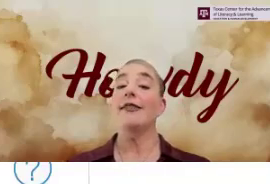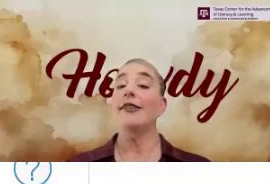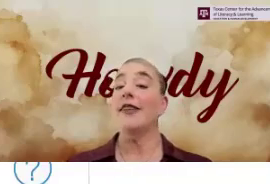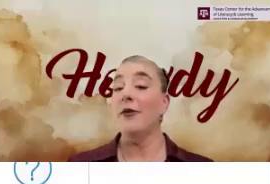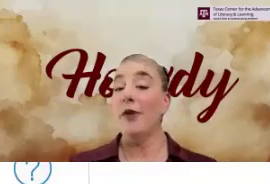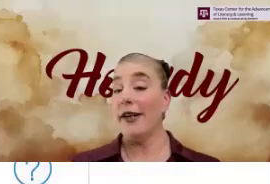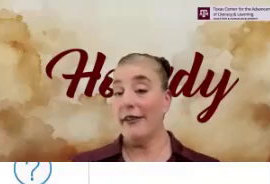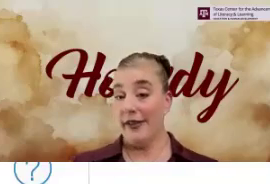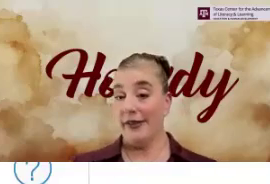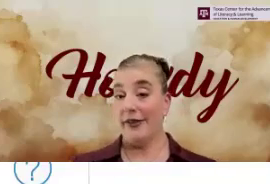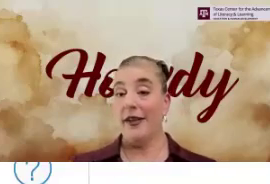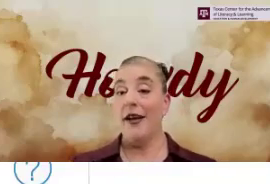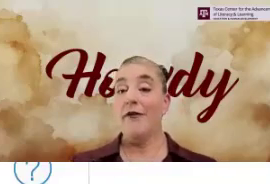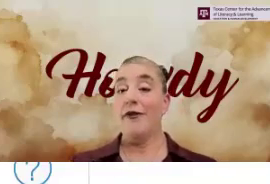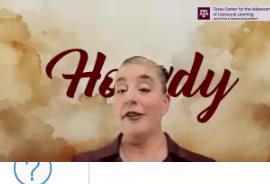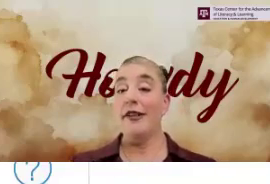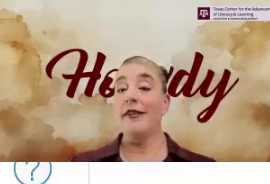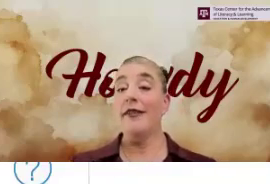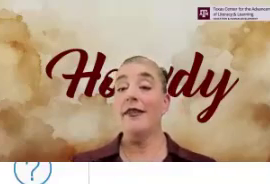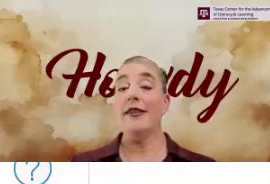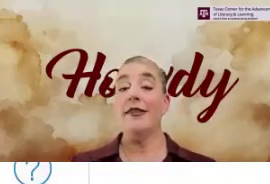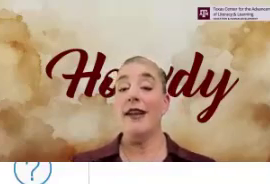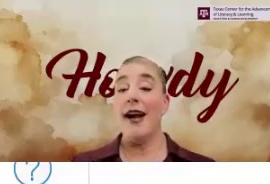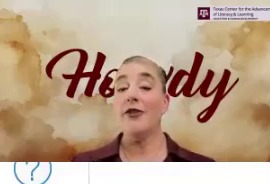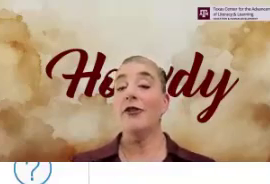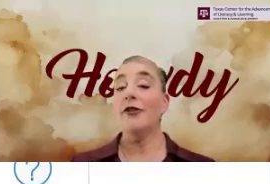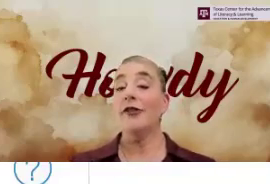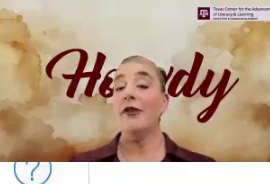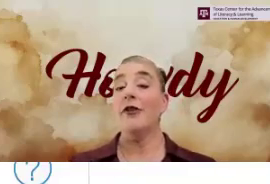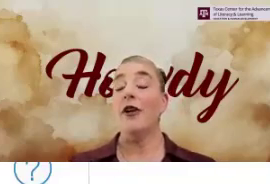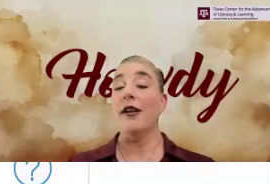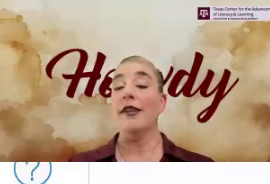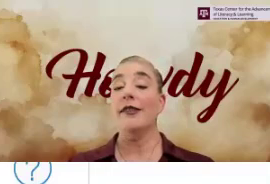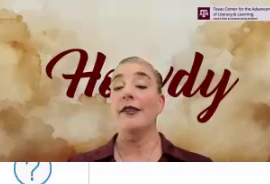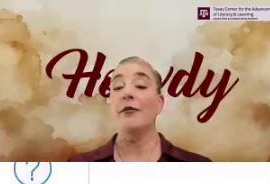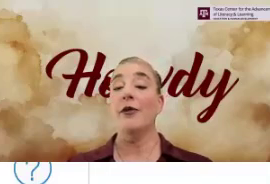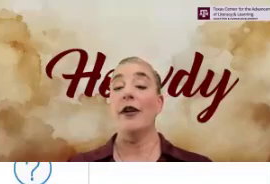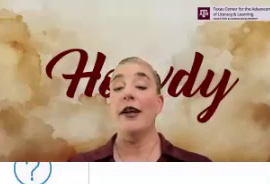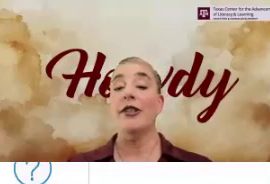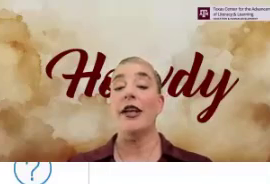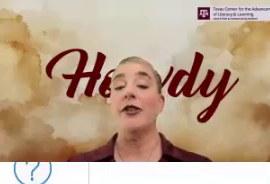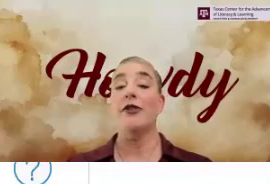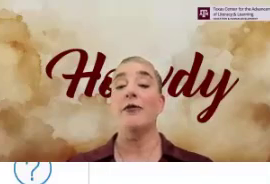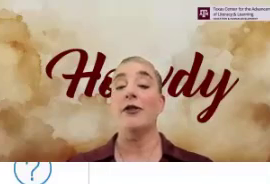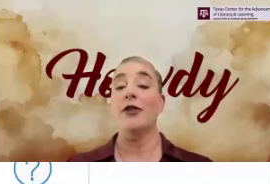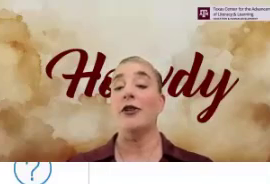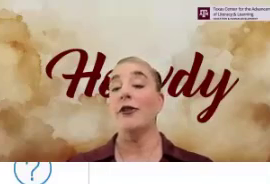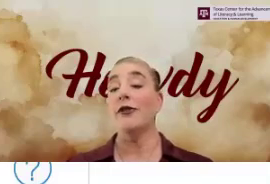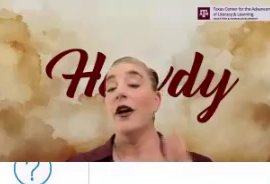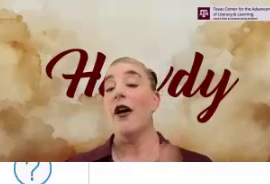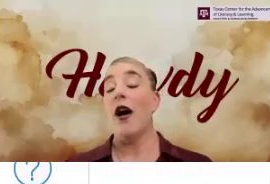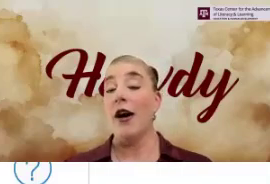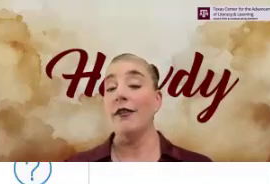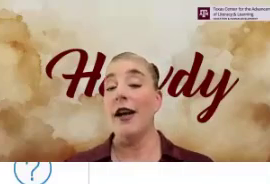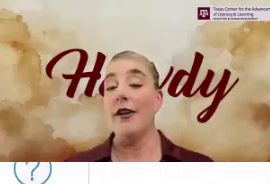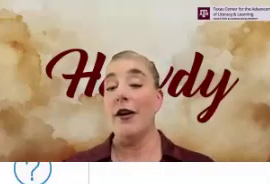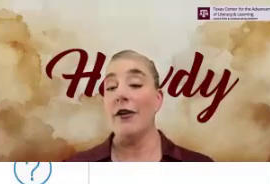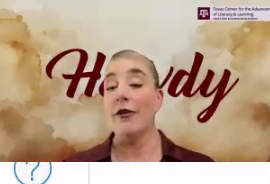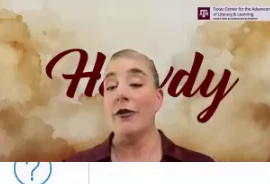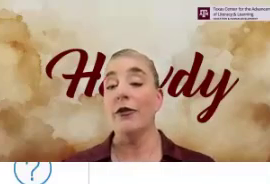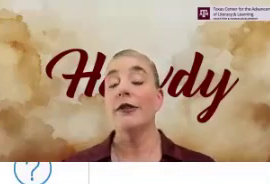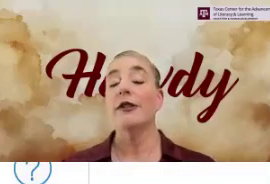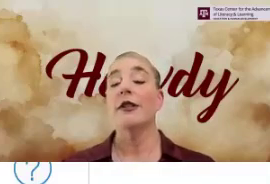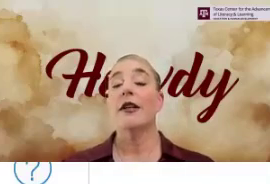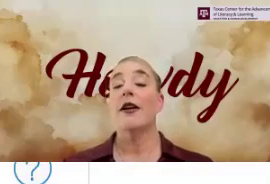principles. Instead, write this. Visit this National Center on Accessible Educational Materials